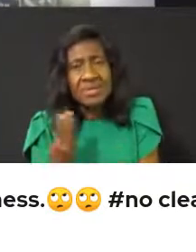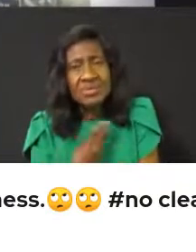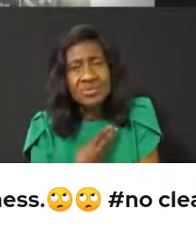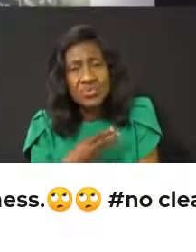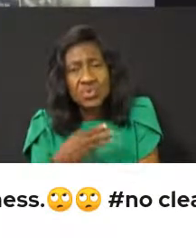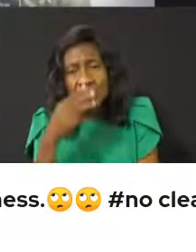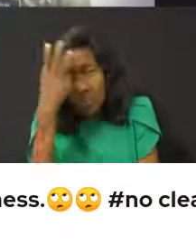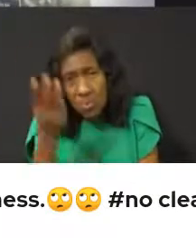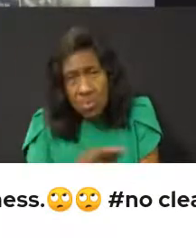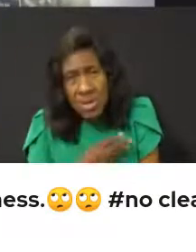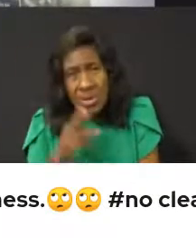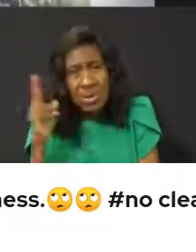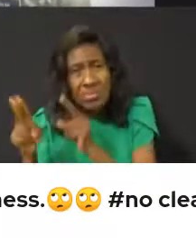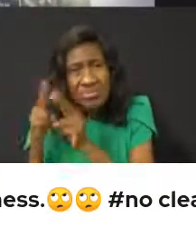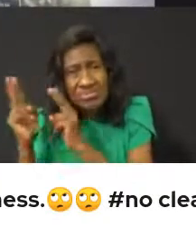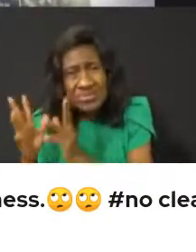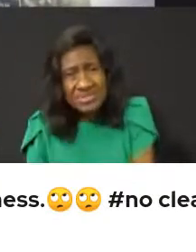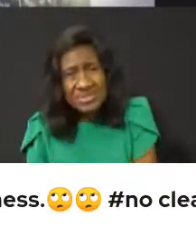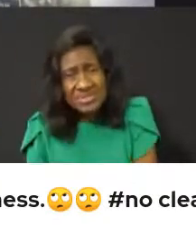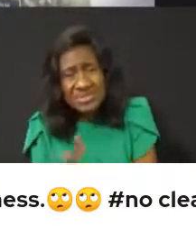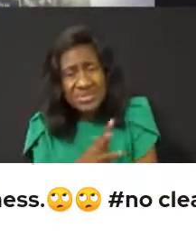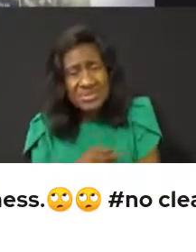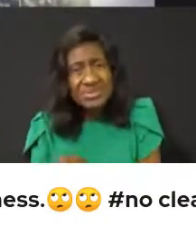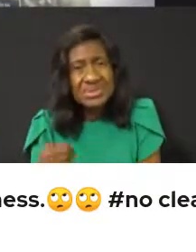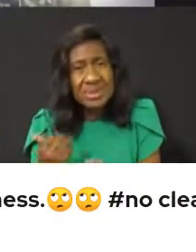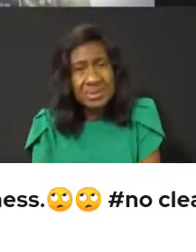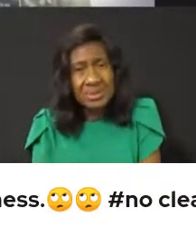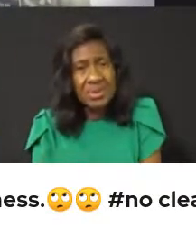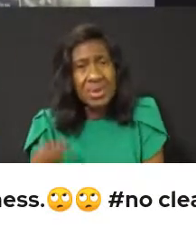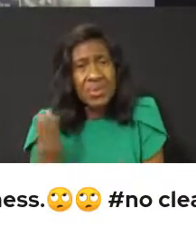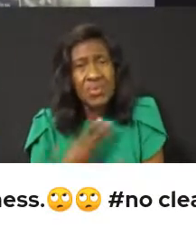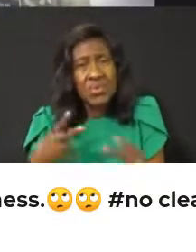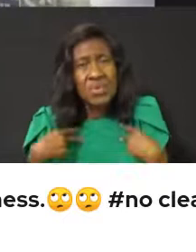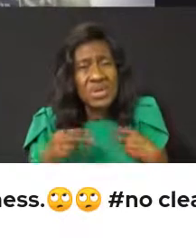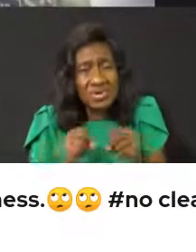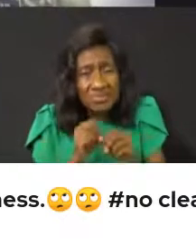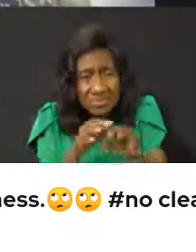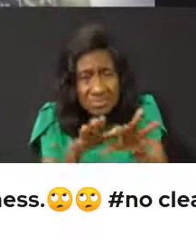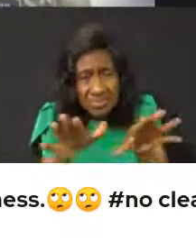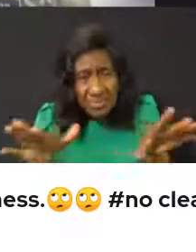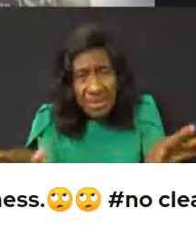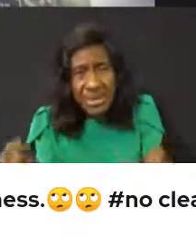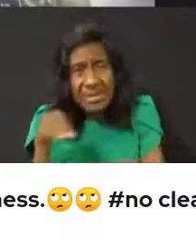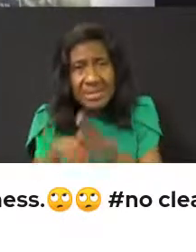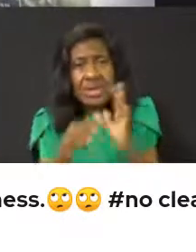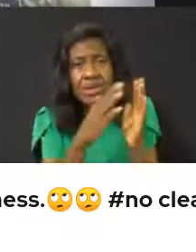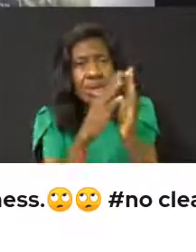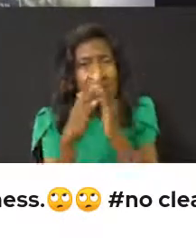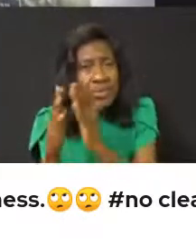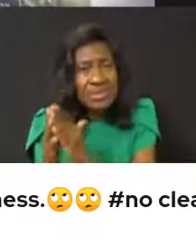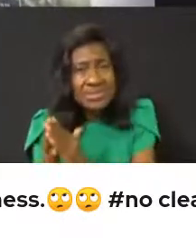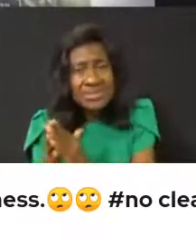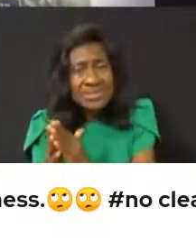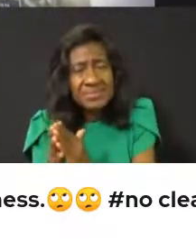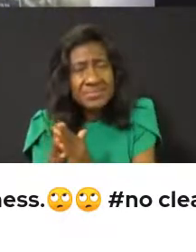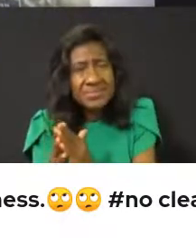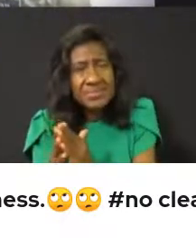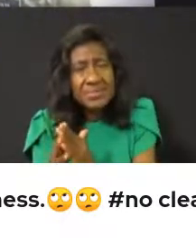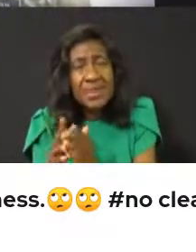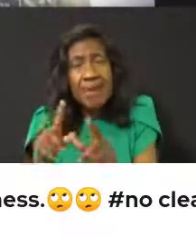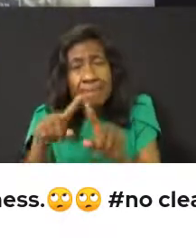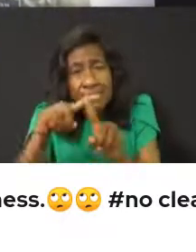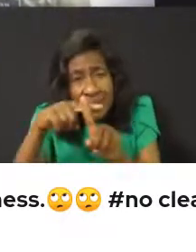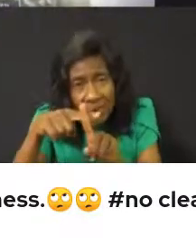an outbreak basically that we're dealing with now in the community versus the clusters that we had in